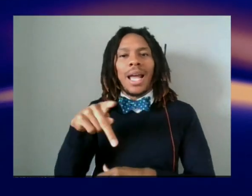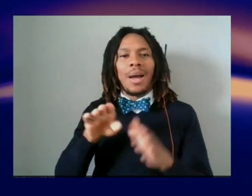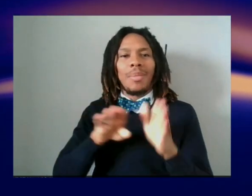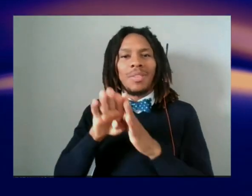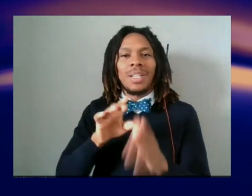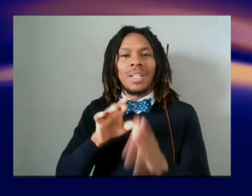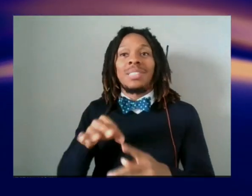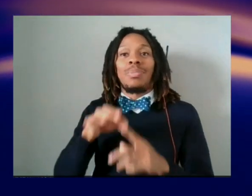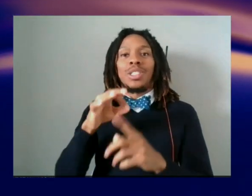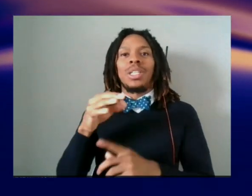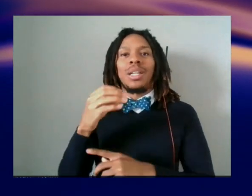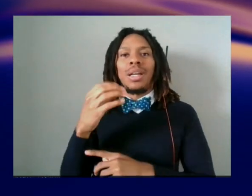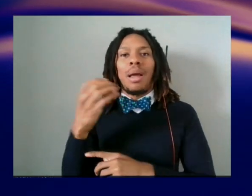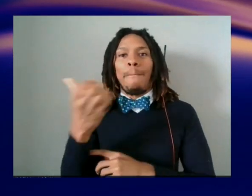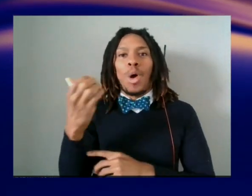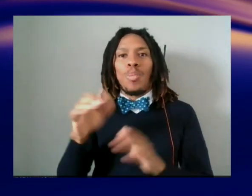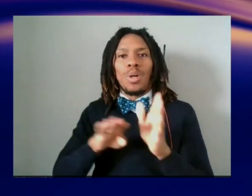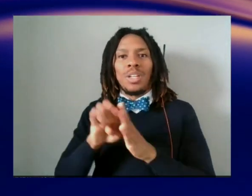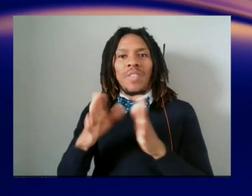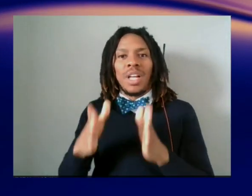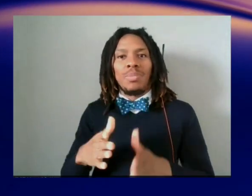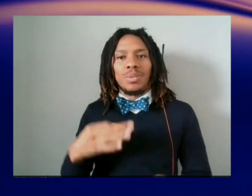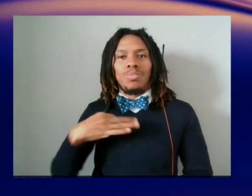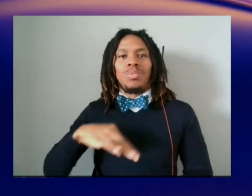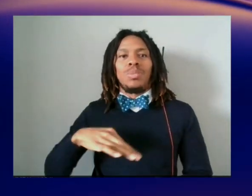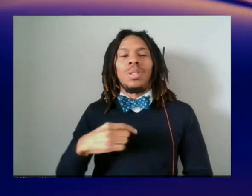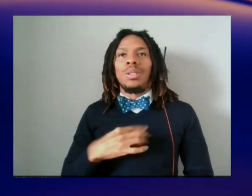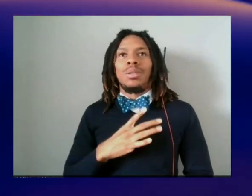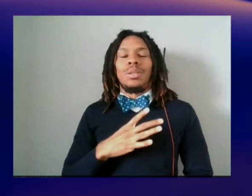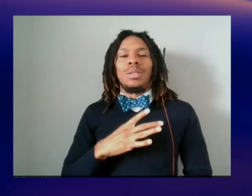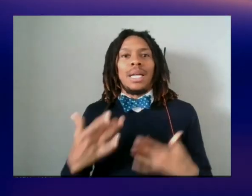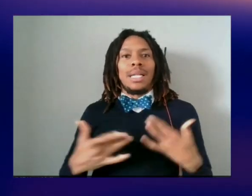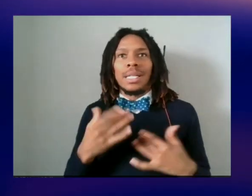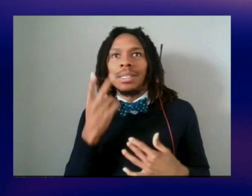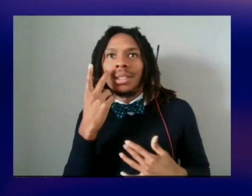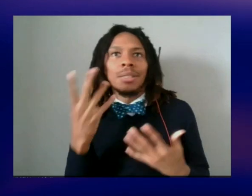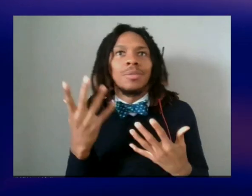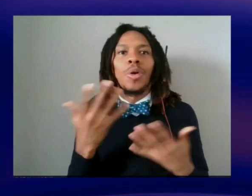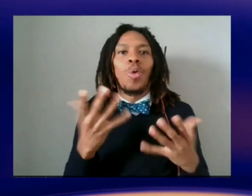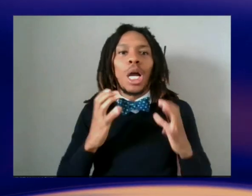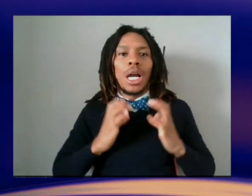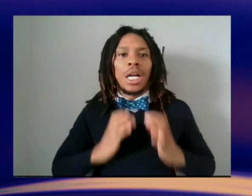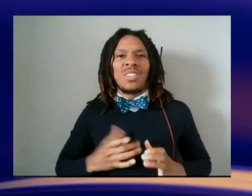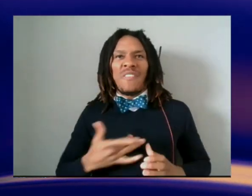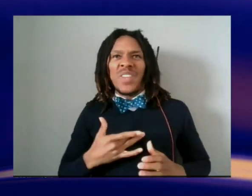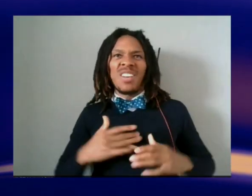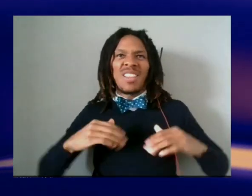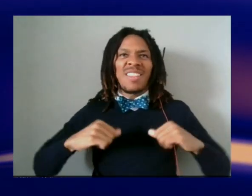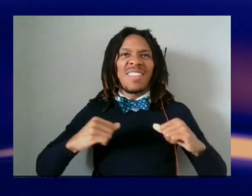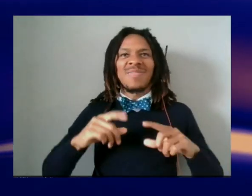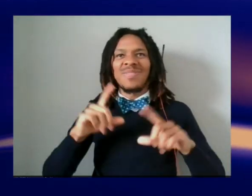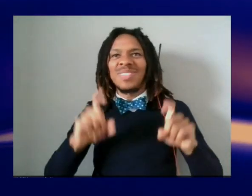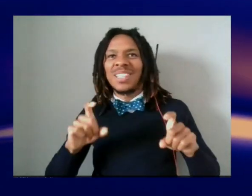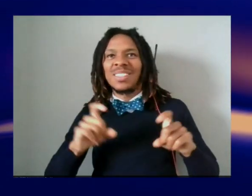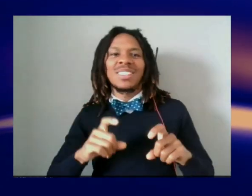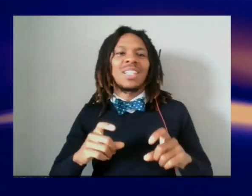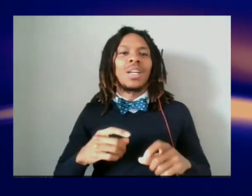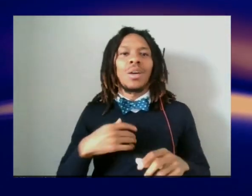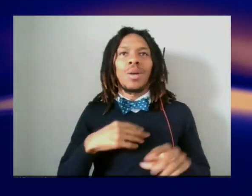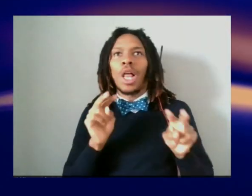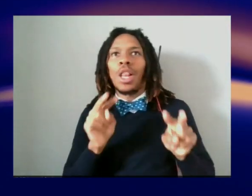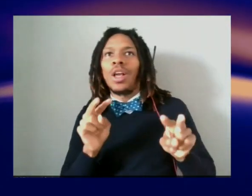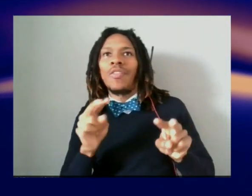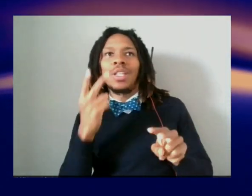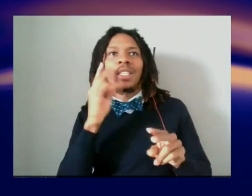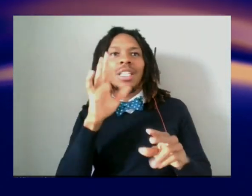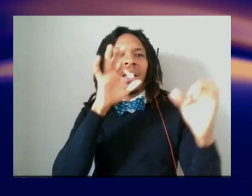developers, right? And yeah, we are super excited to see what customer feels about it, and we are looking forward to see the feedback